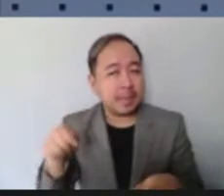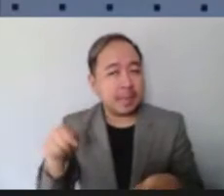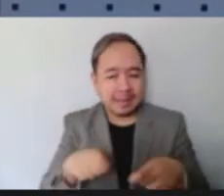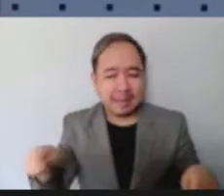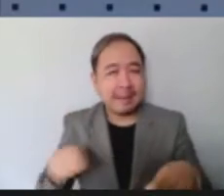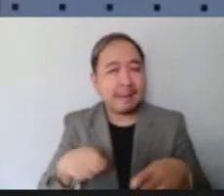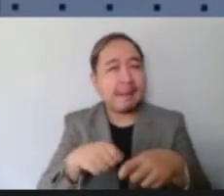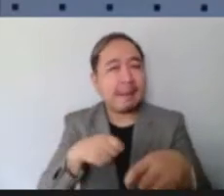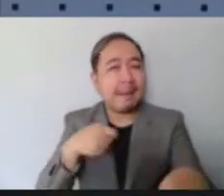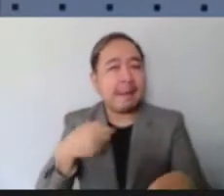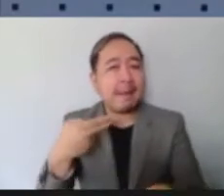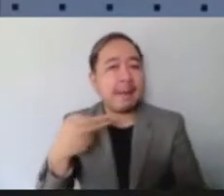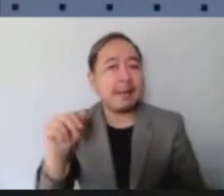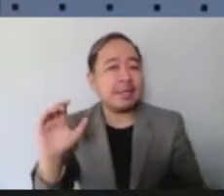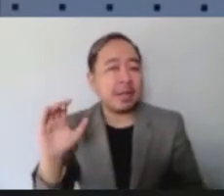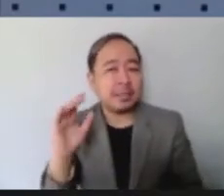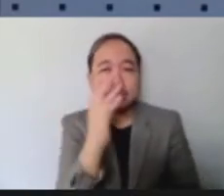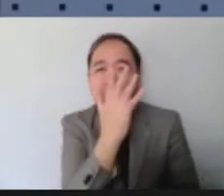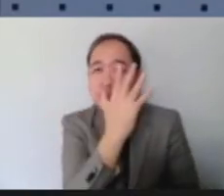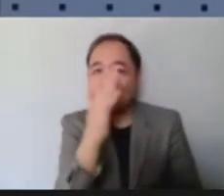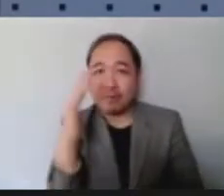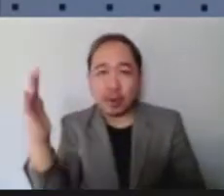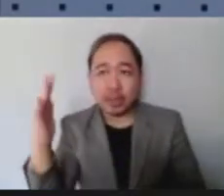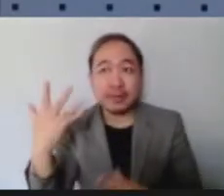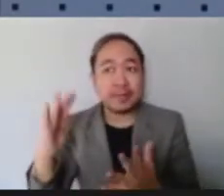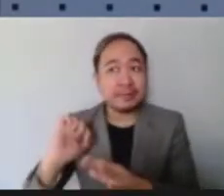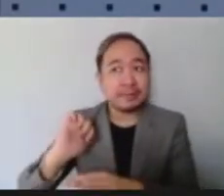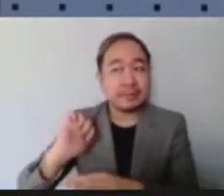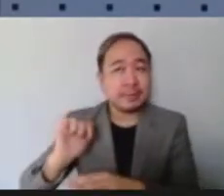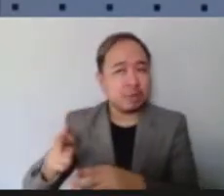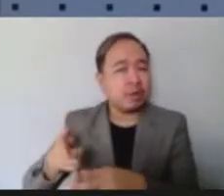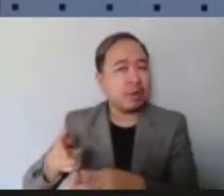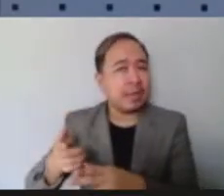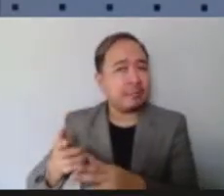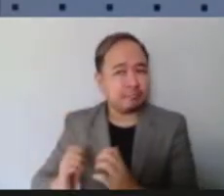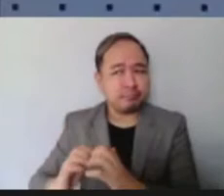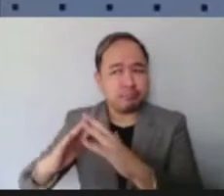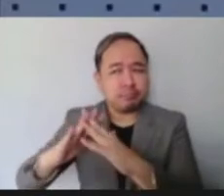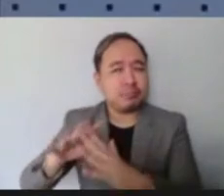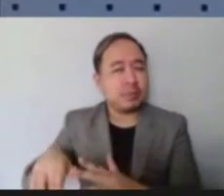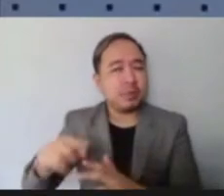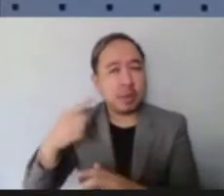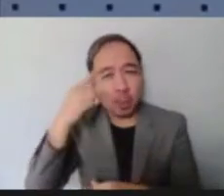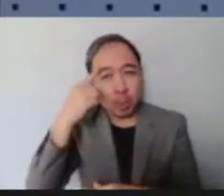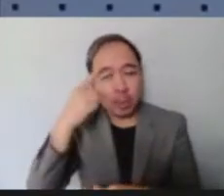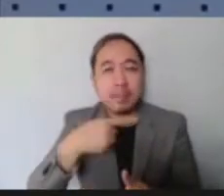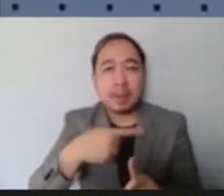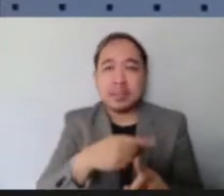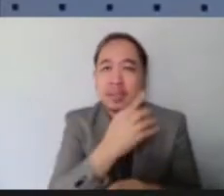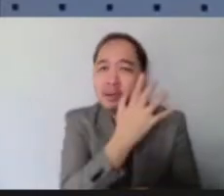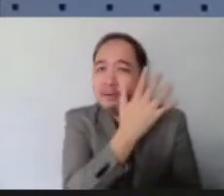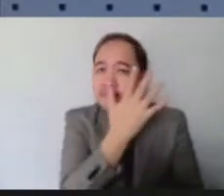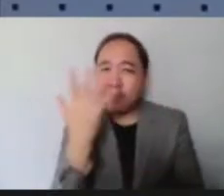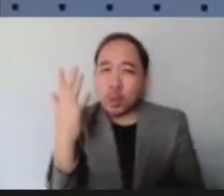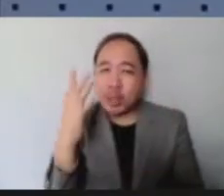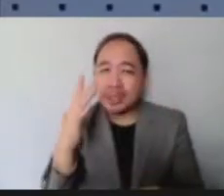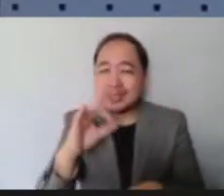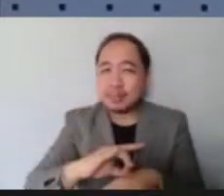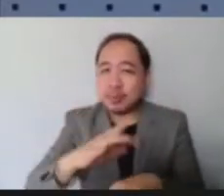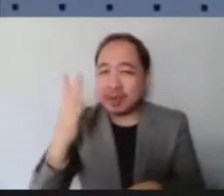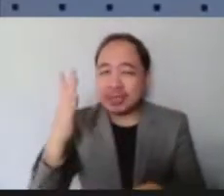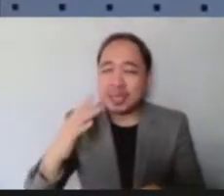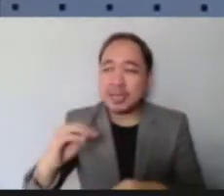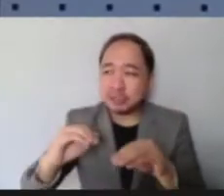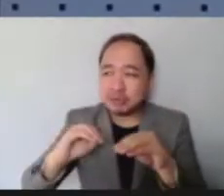created in Mongolia along with capacity building programs such as Forest expert training being